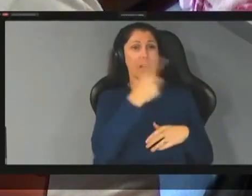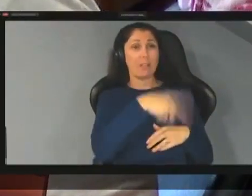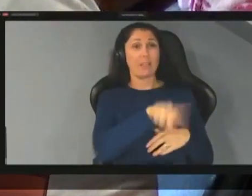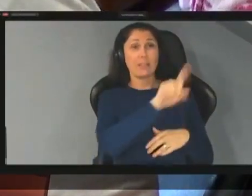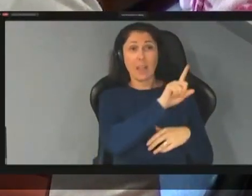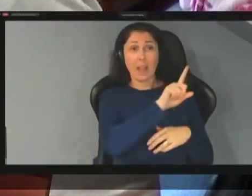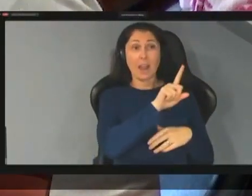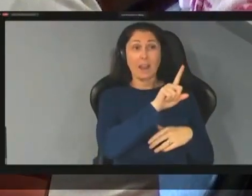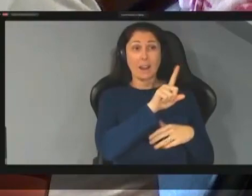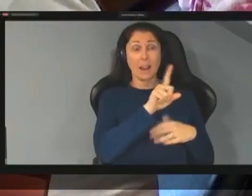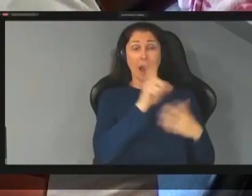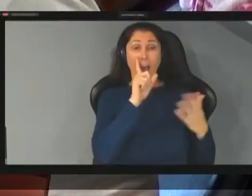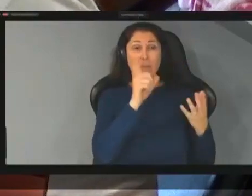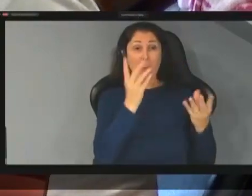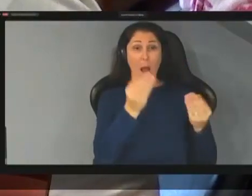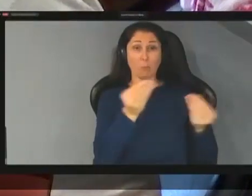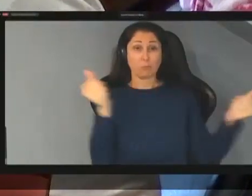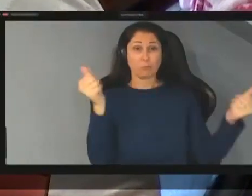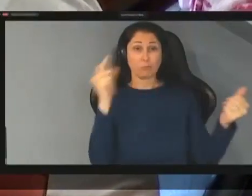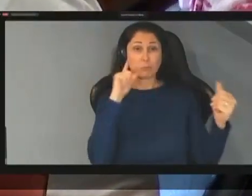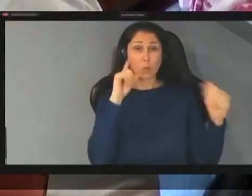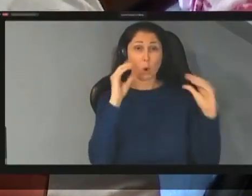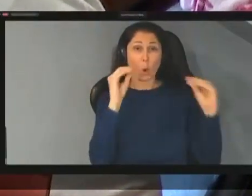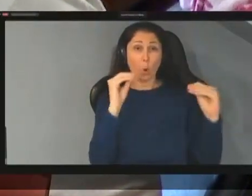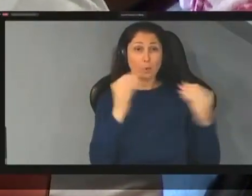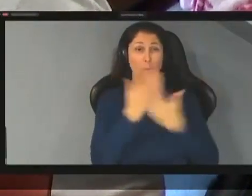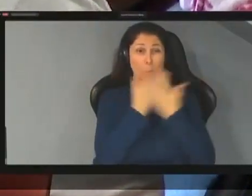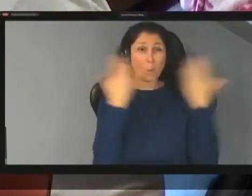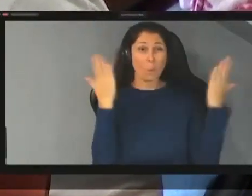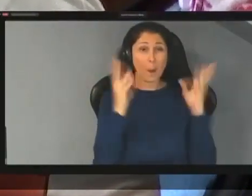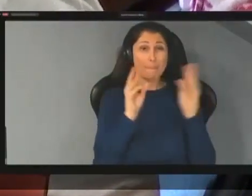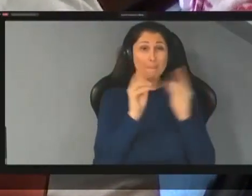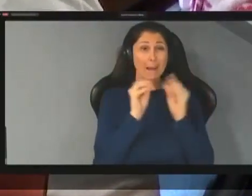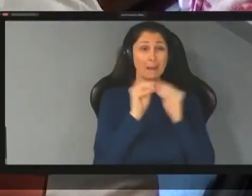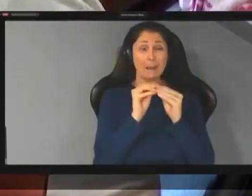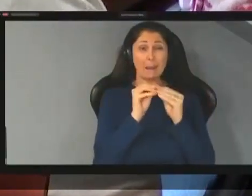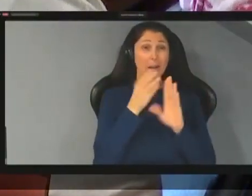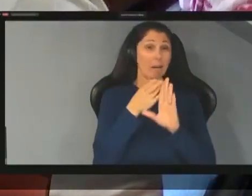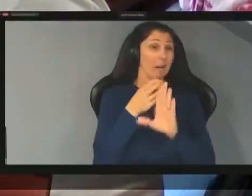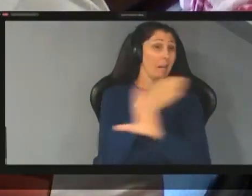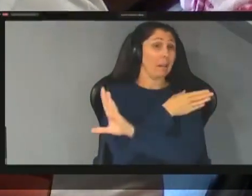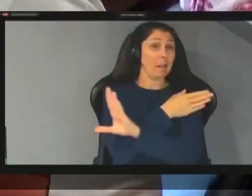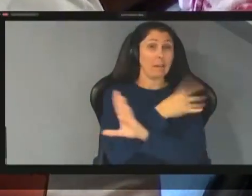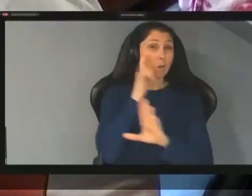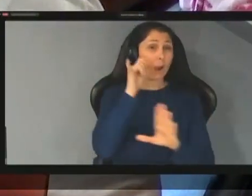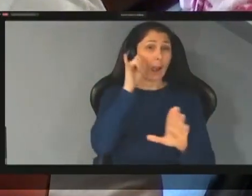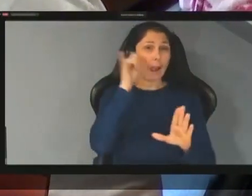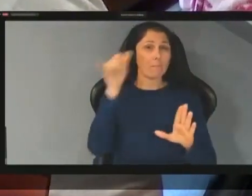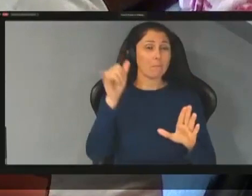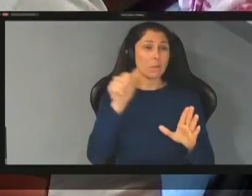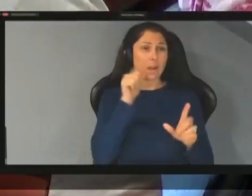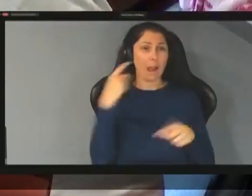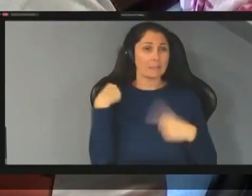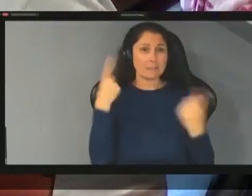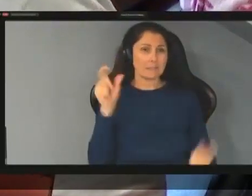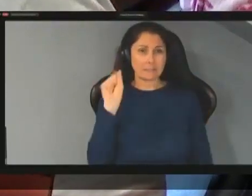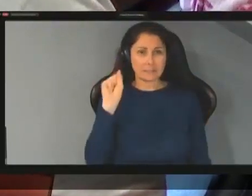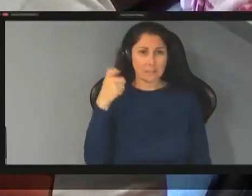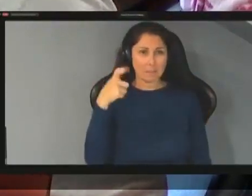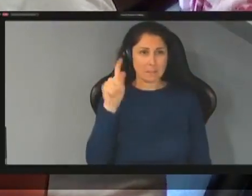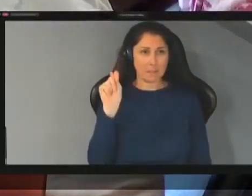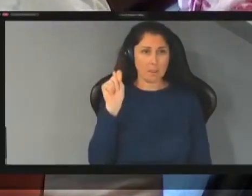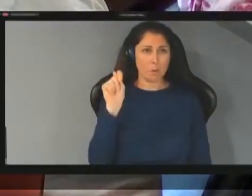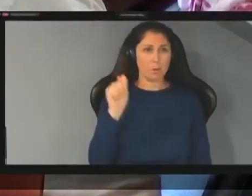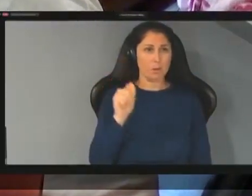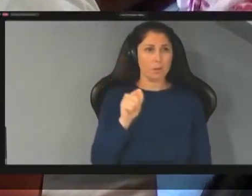been ghost. They have not had a meeting since forever, quote unquote, not since September. And